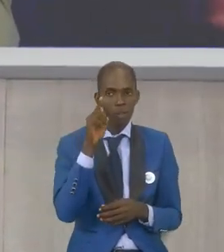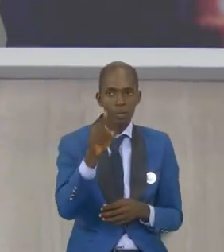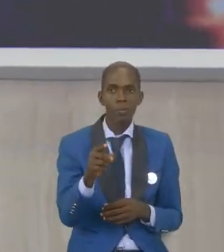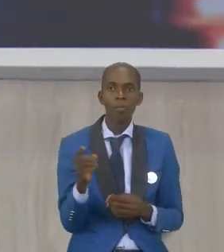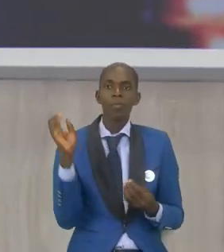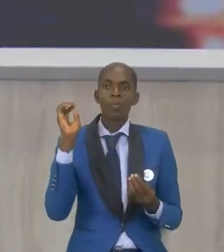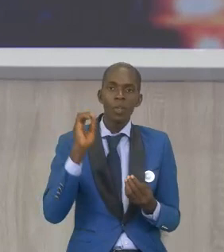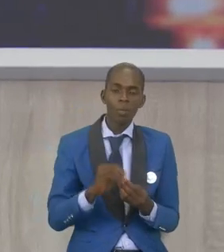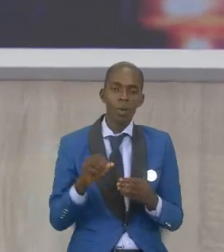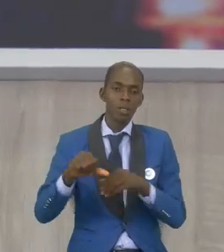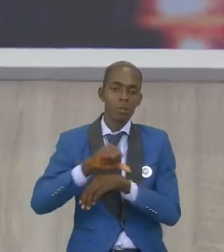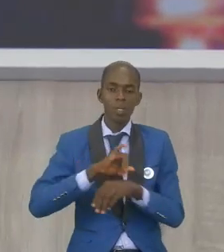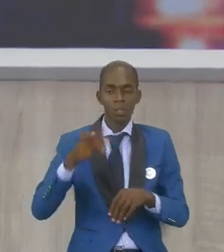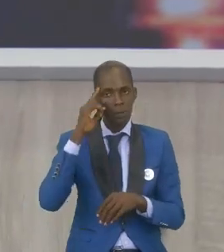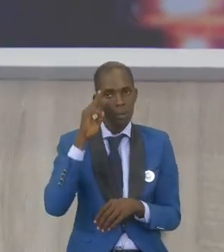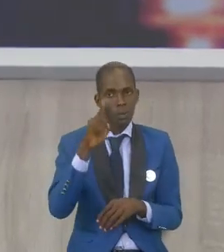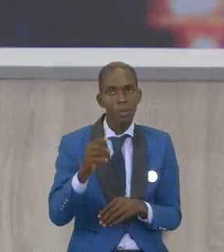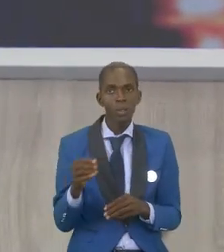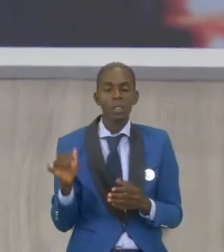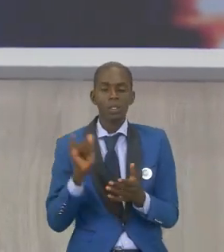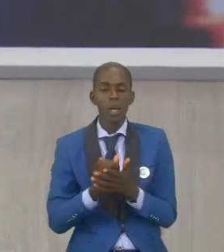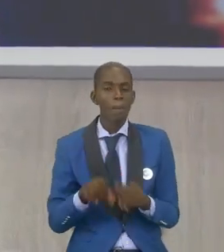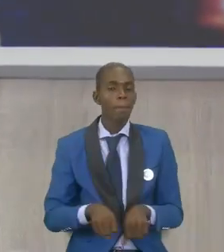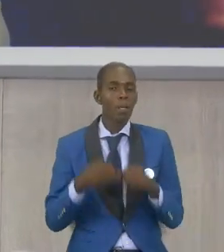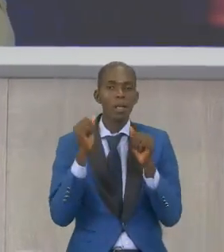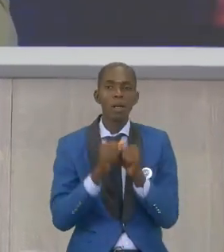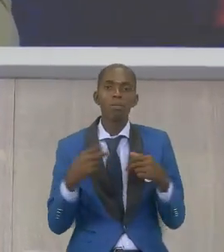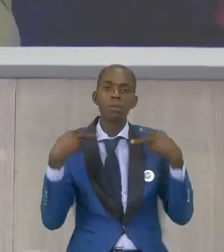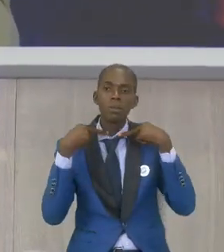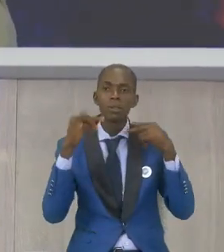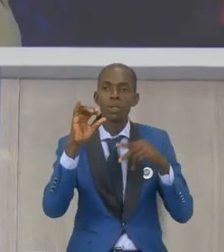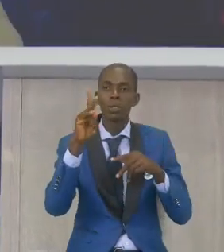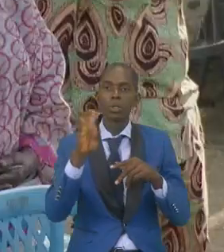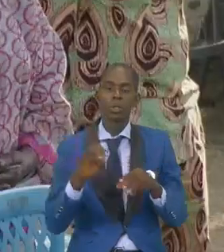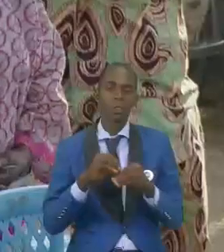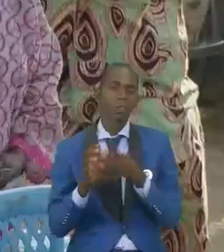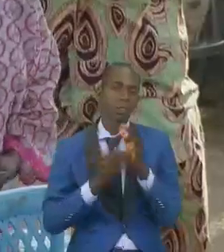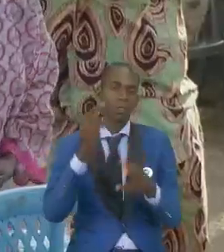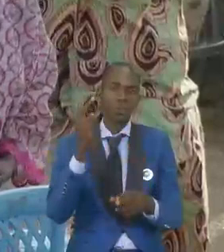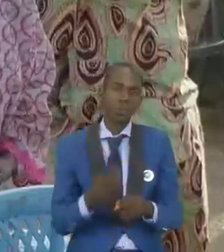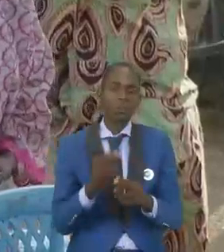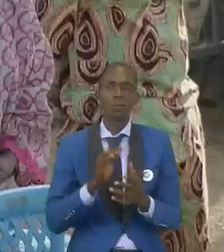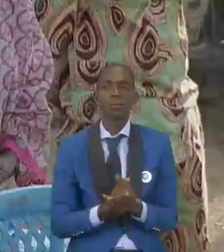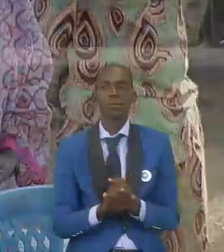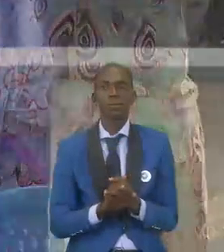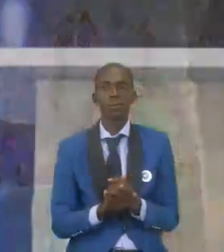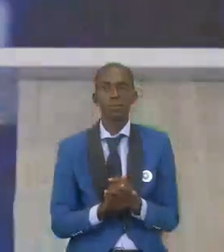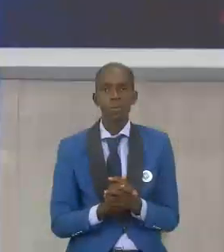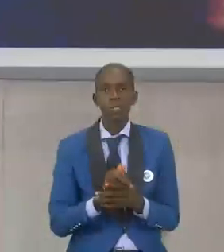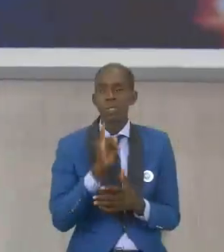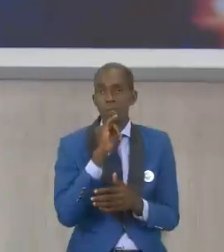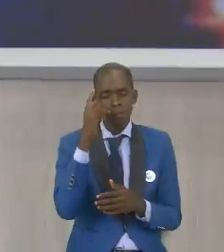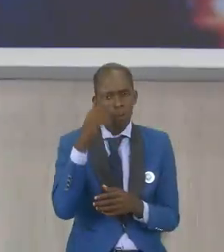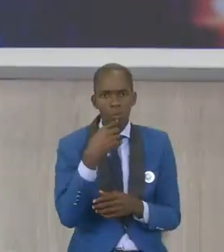more anointing that breaks every yoke in Jesus' name. Where are you? I want to